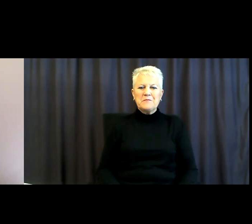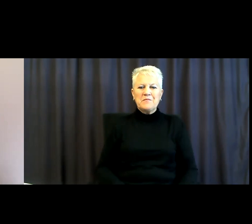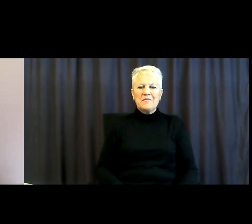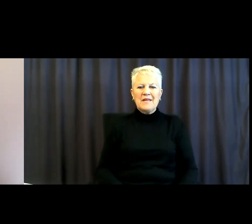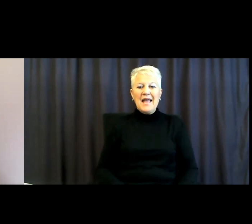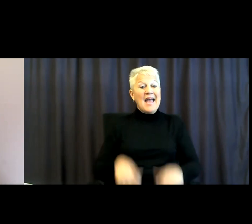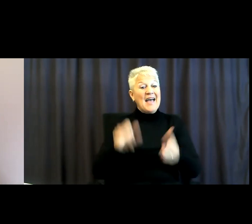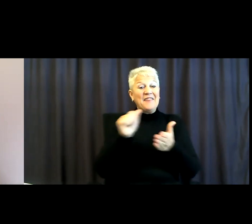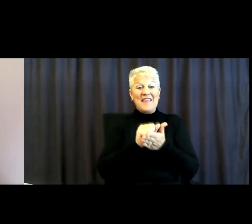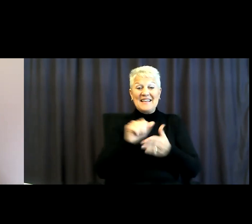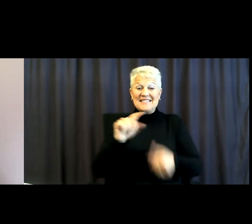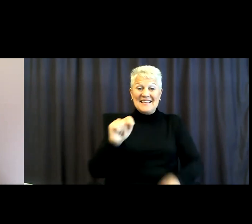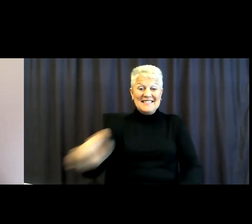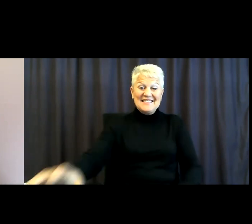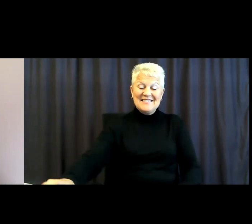And that would be it.